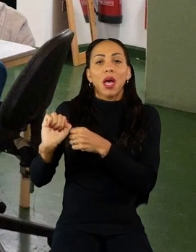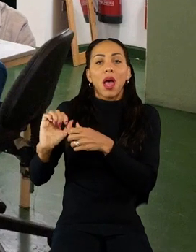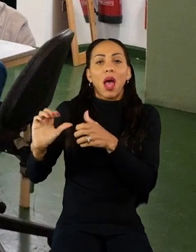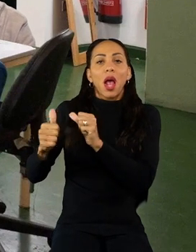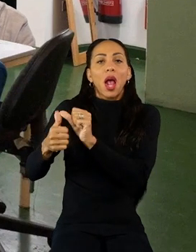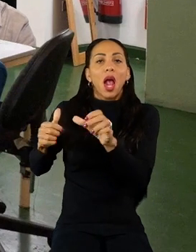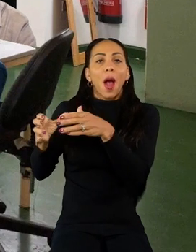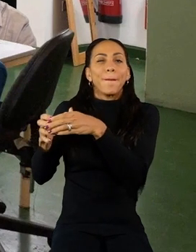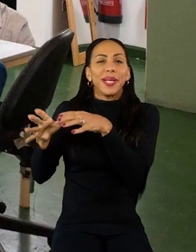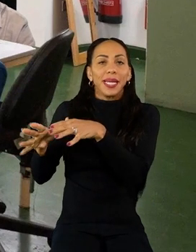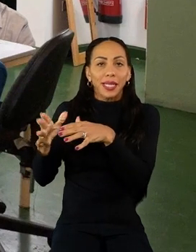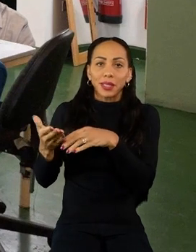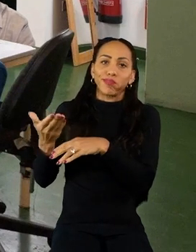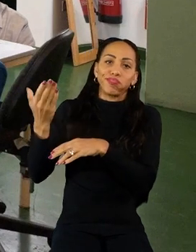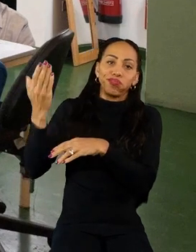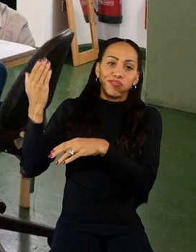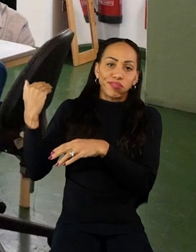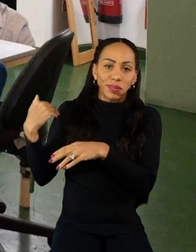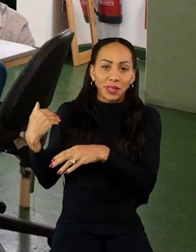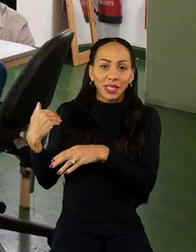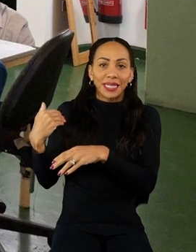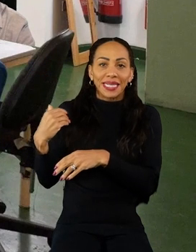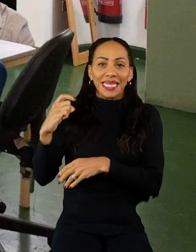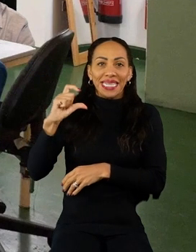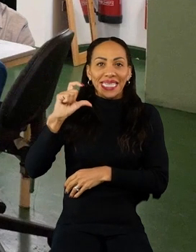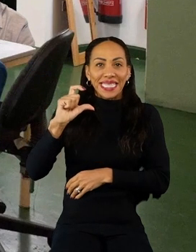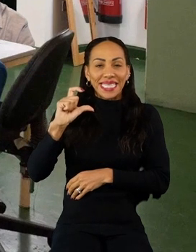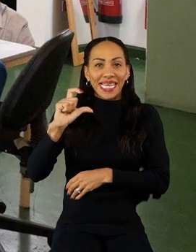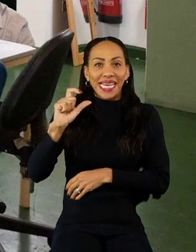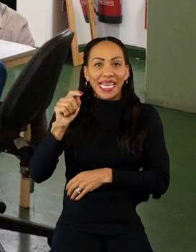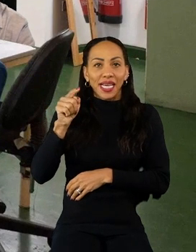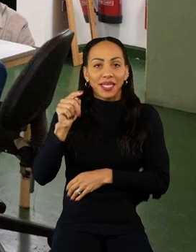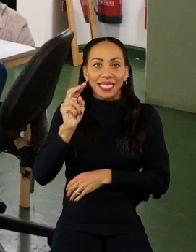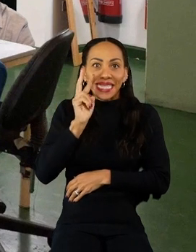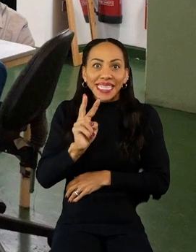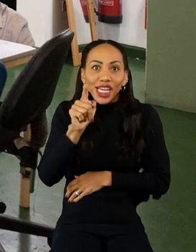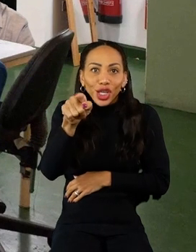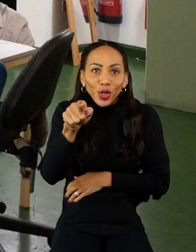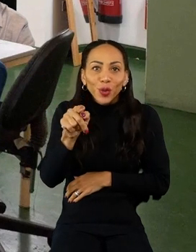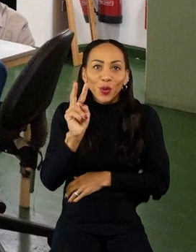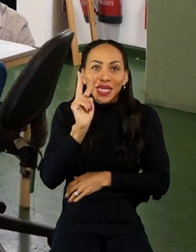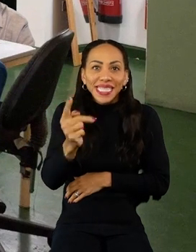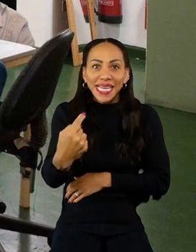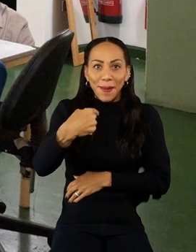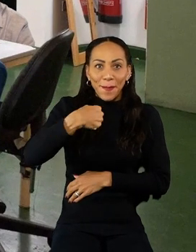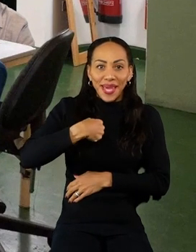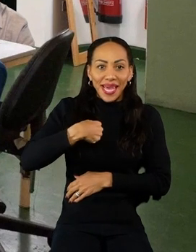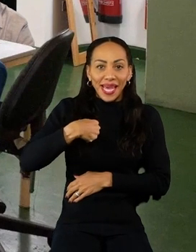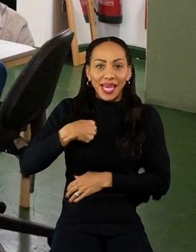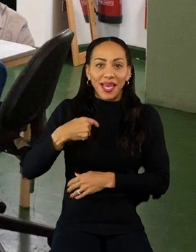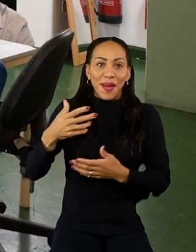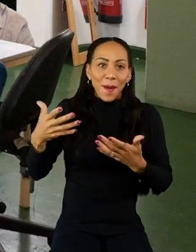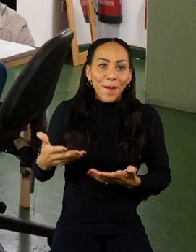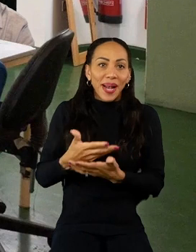lot of work with this, with your companies in the area of using, or even going back as far as CUCME software and all sorts of